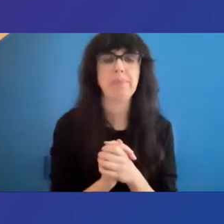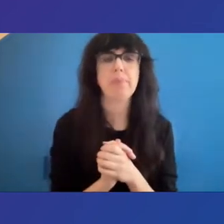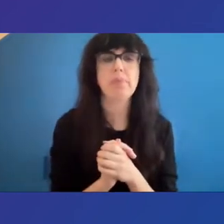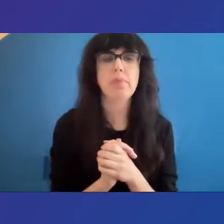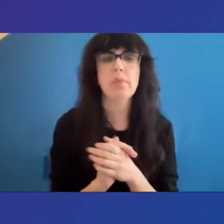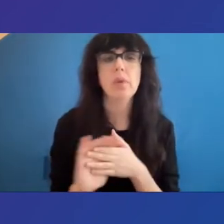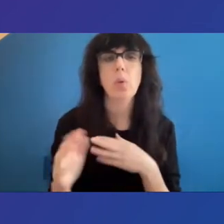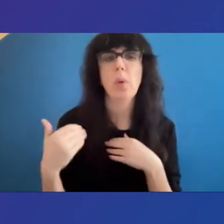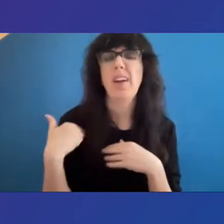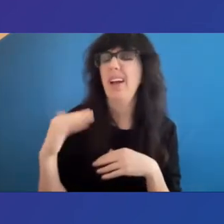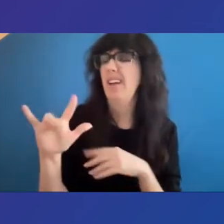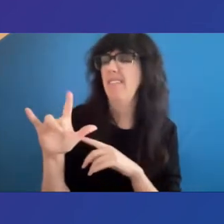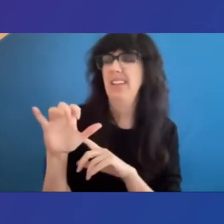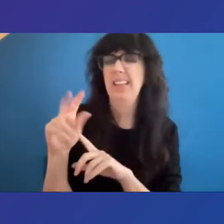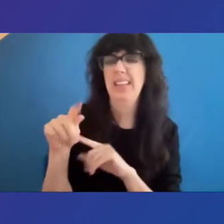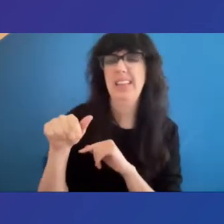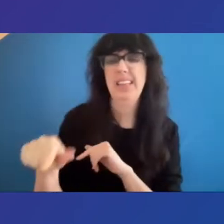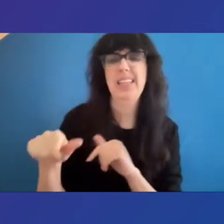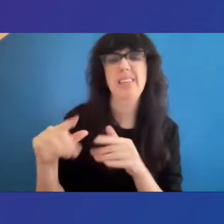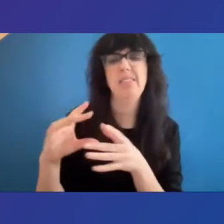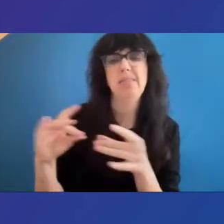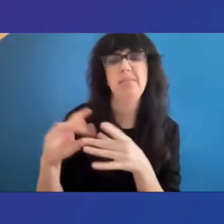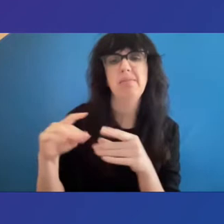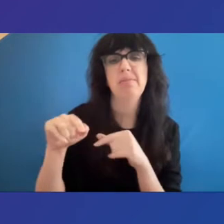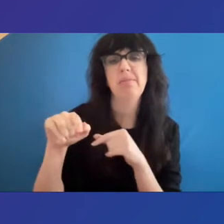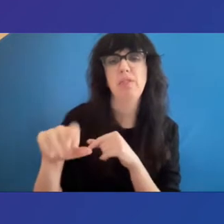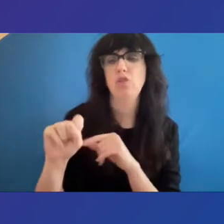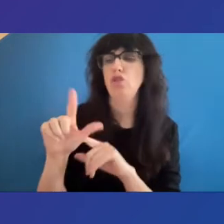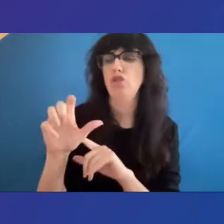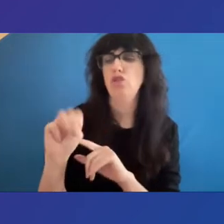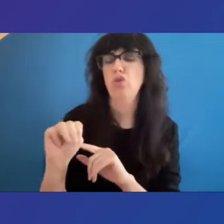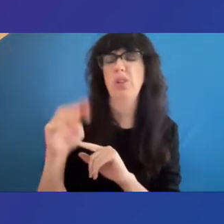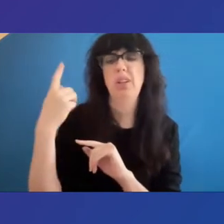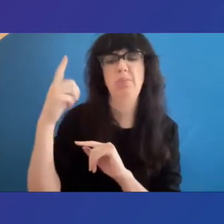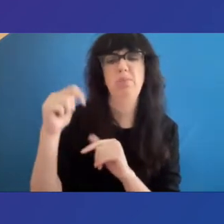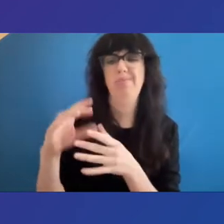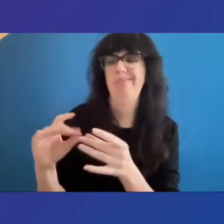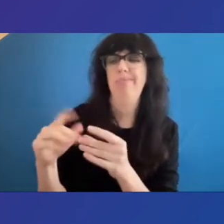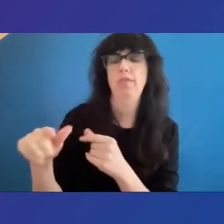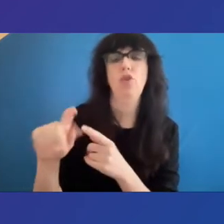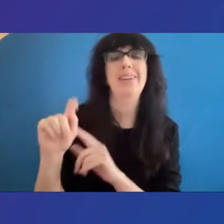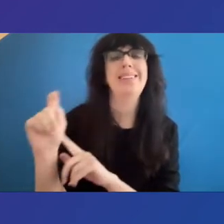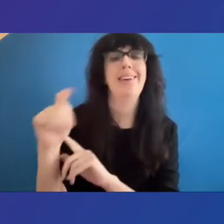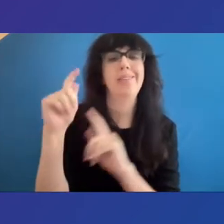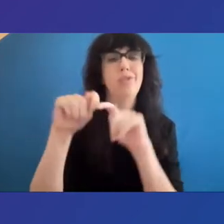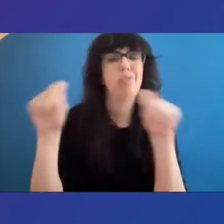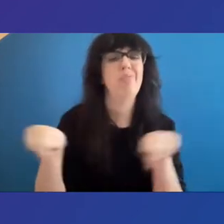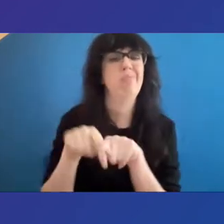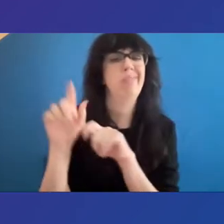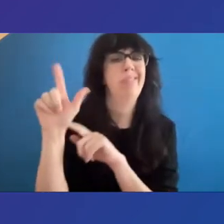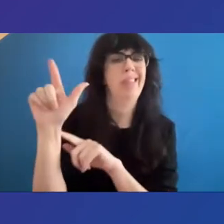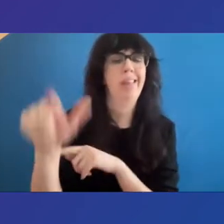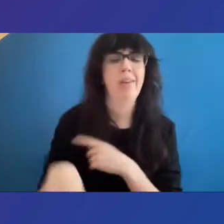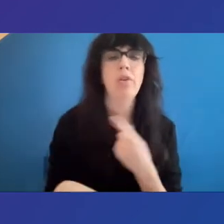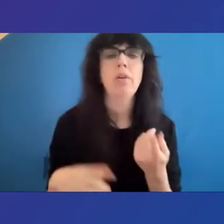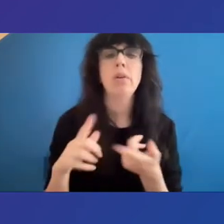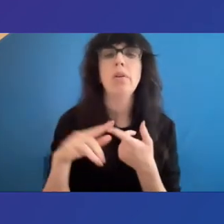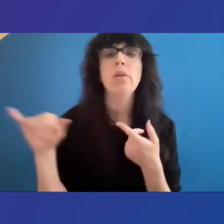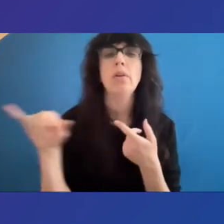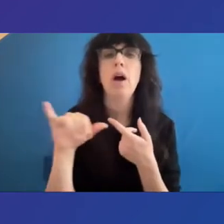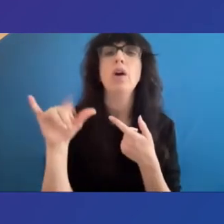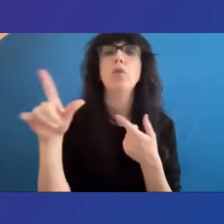text link will also be available and posted in the chat for further reference. We will also post